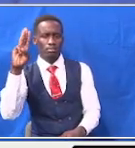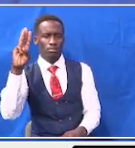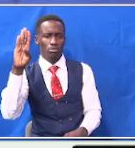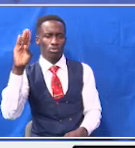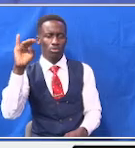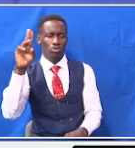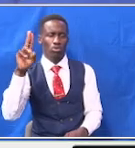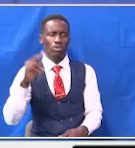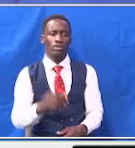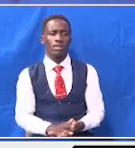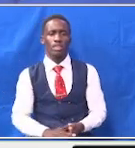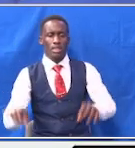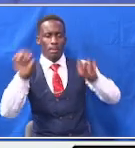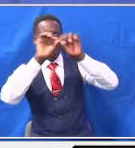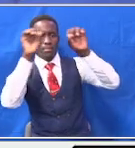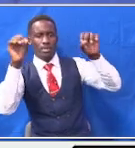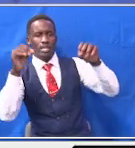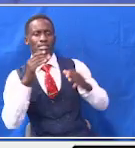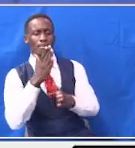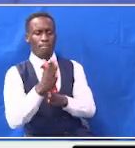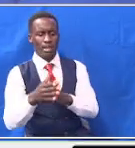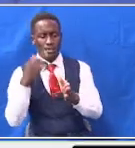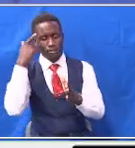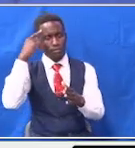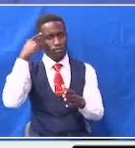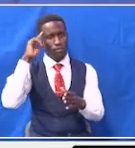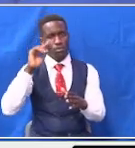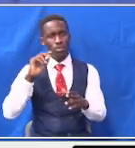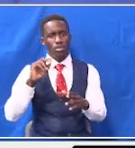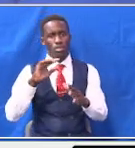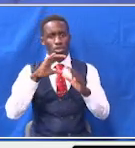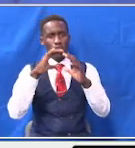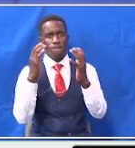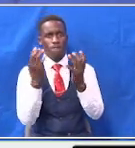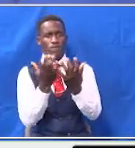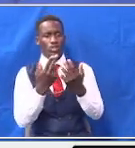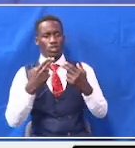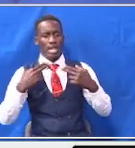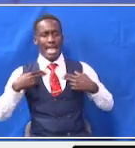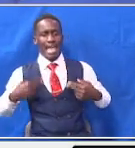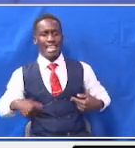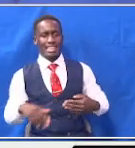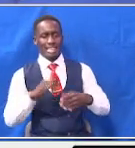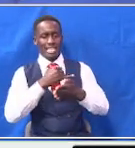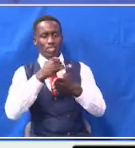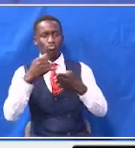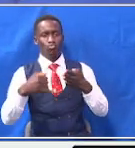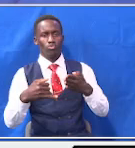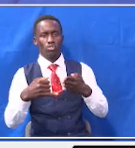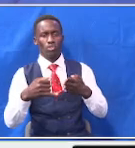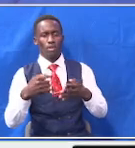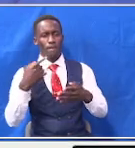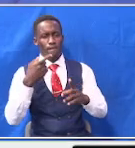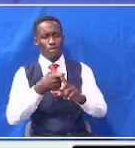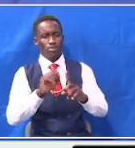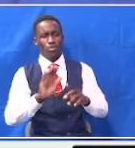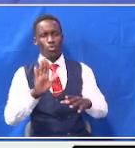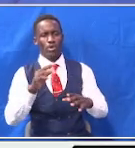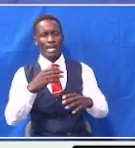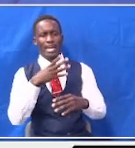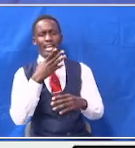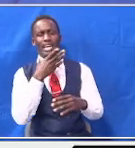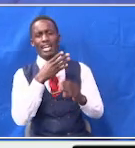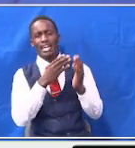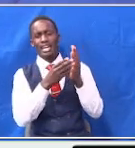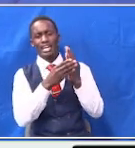ambitious plan for the universal health coverage through some transformative reforms. From your experience in public health, do you